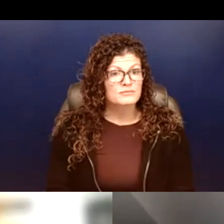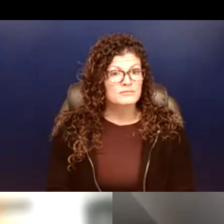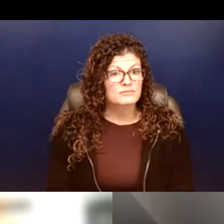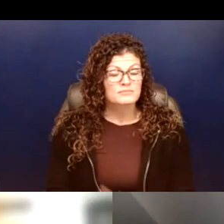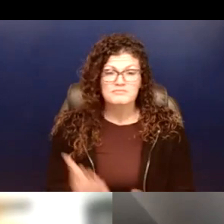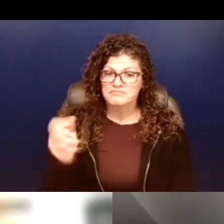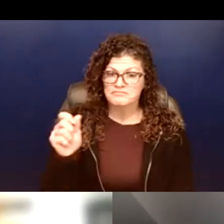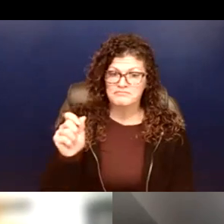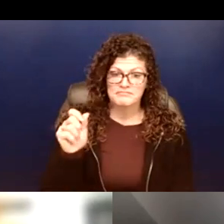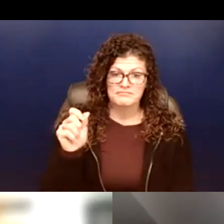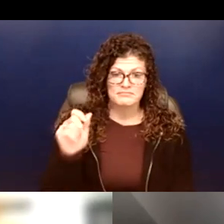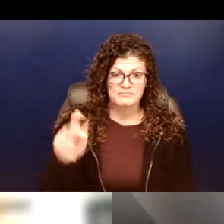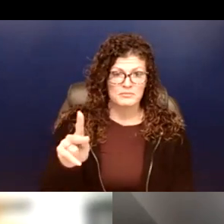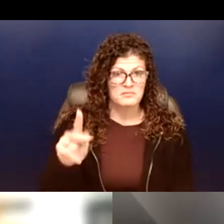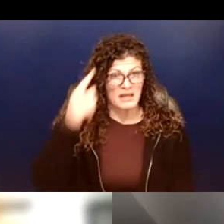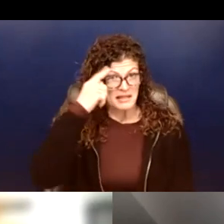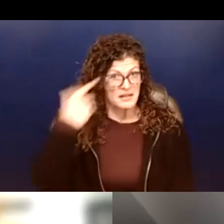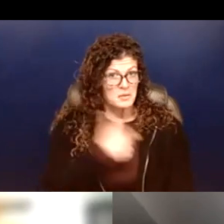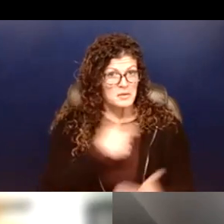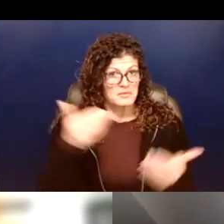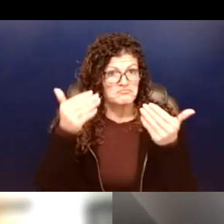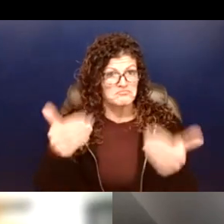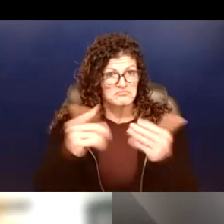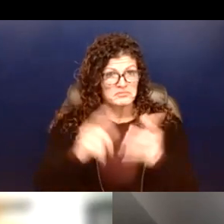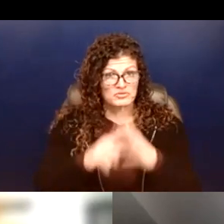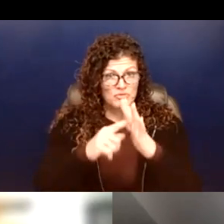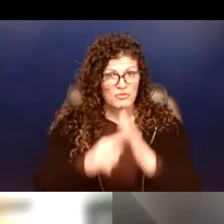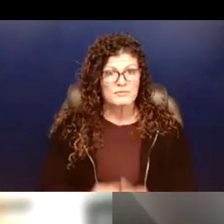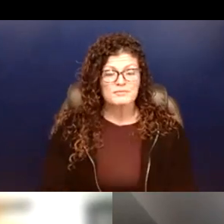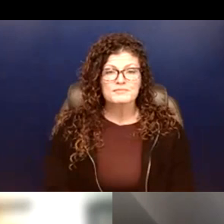Okay, I think we will go ahead and get started.